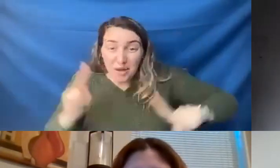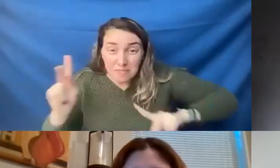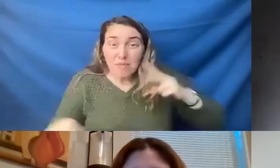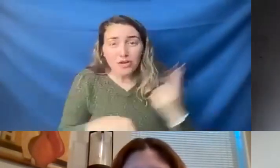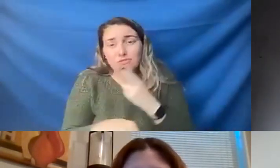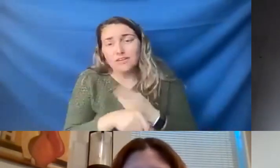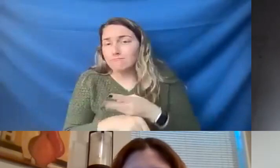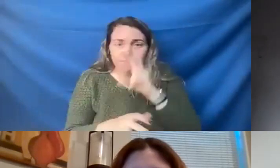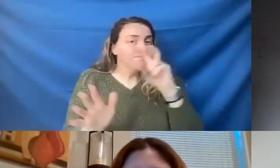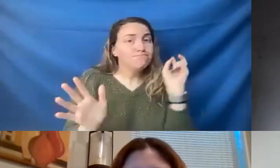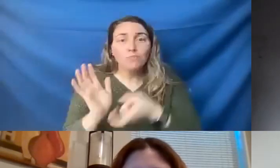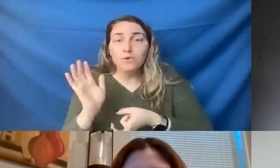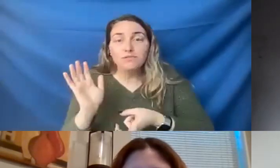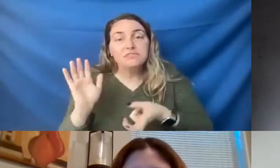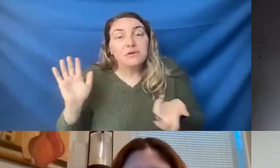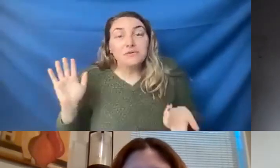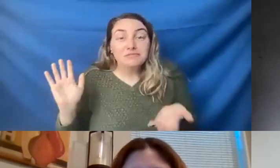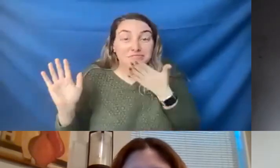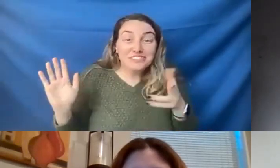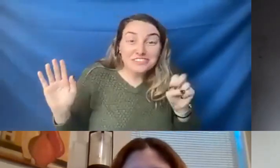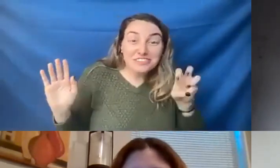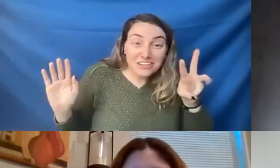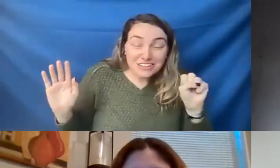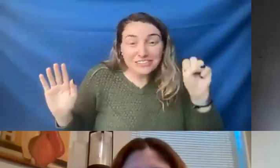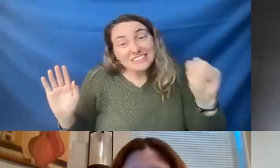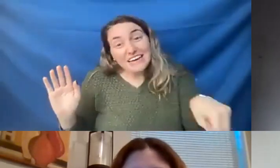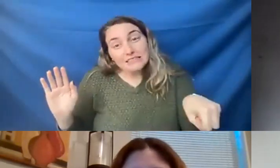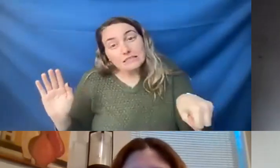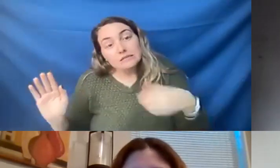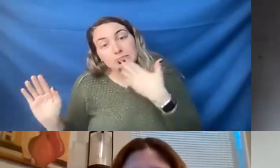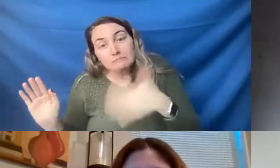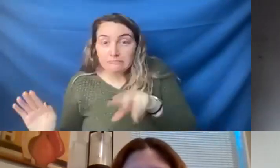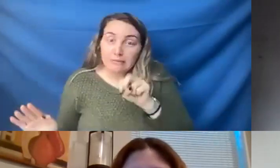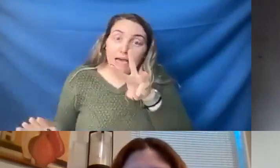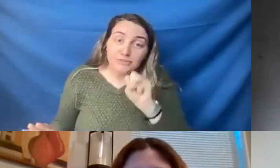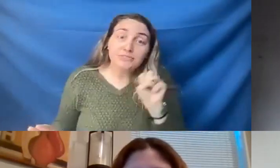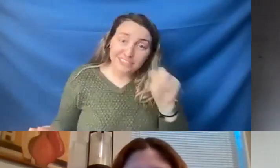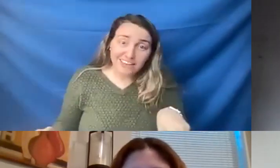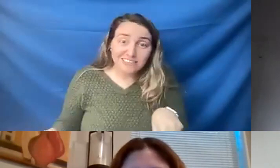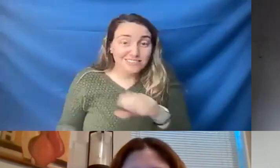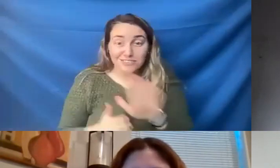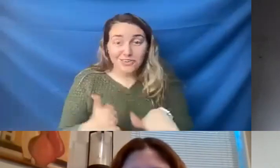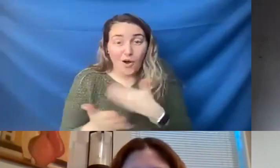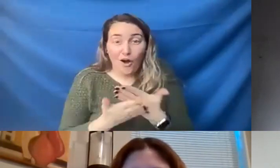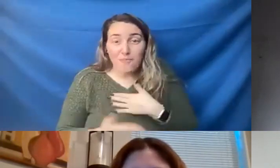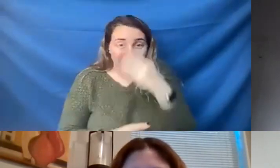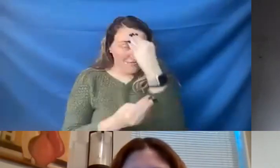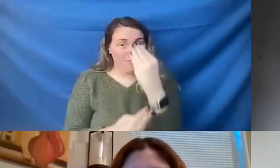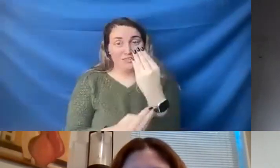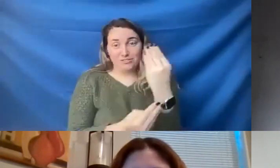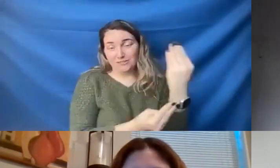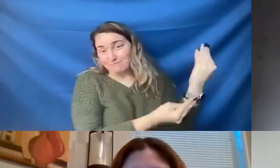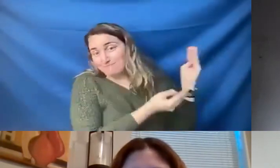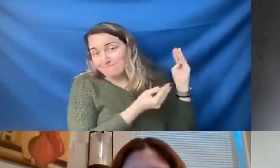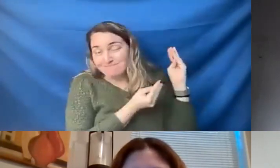So there's my good news, my bad news, and all the information. And I did enjoy this